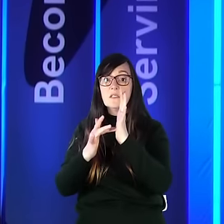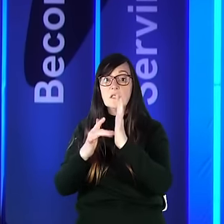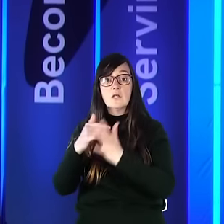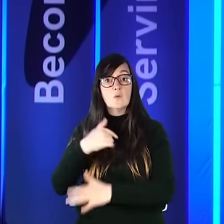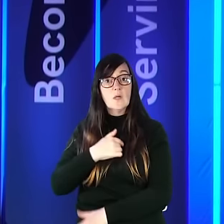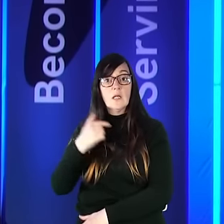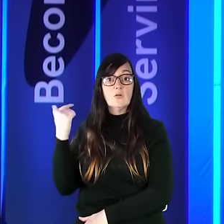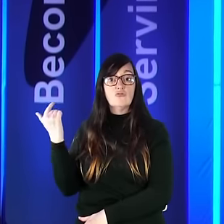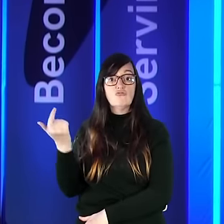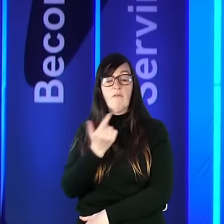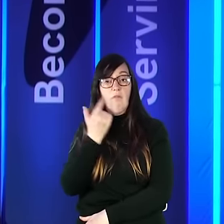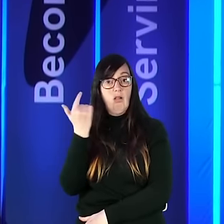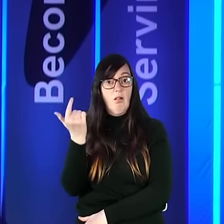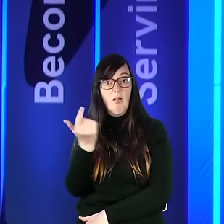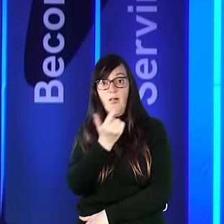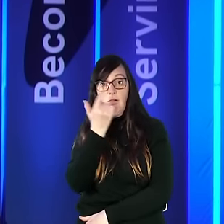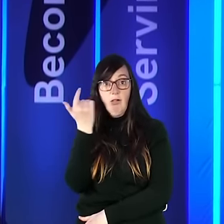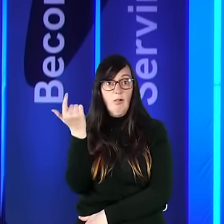have not heard of him.